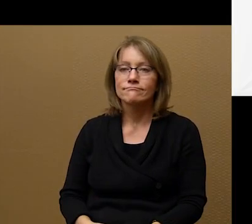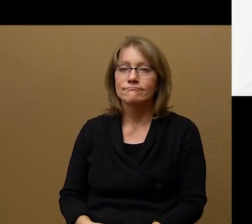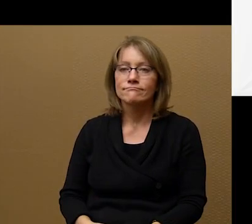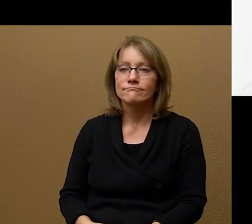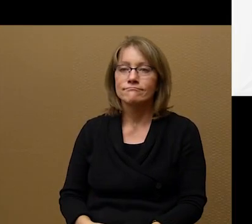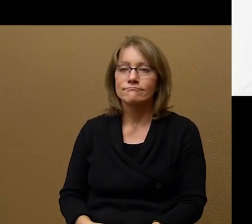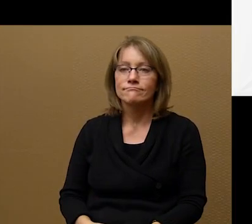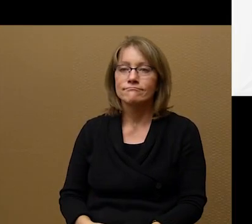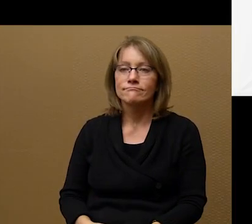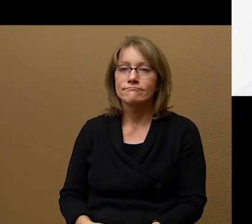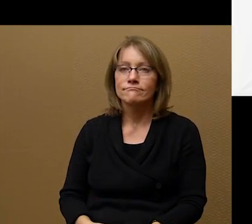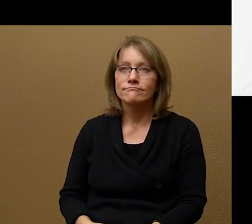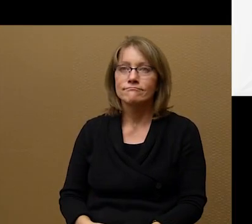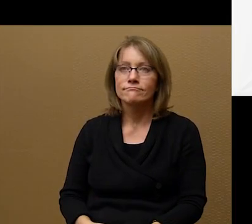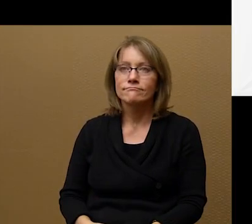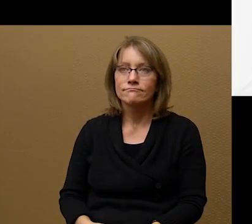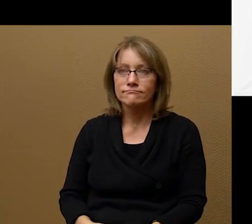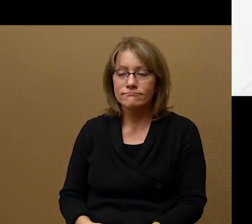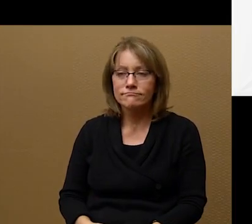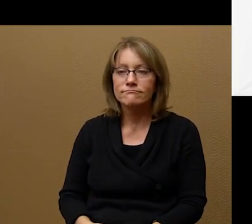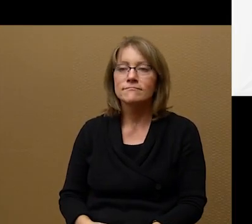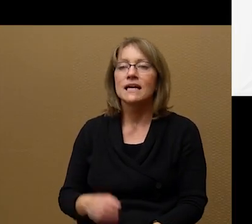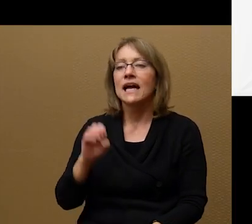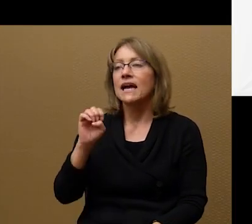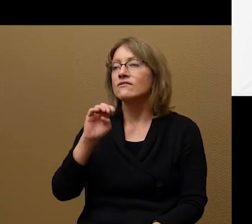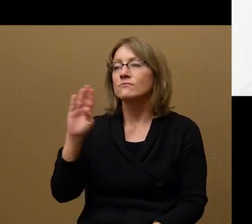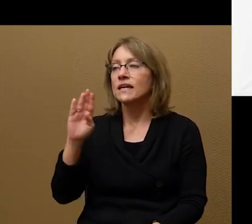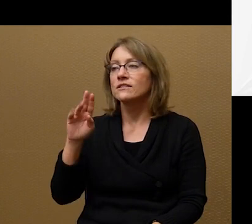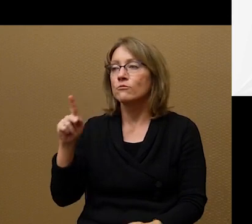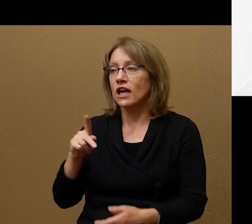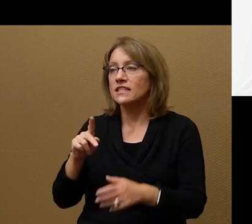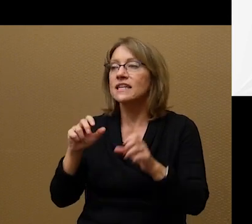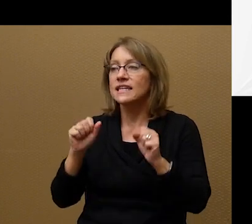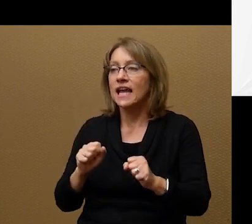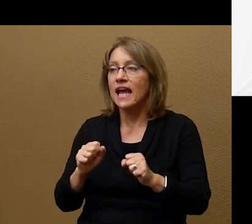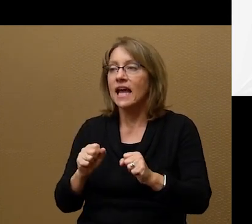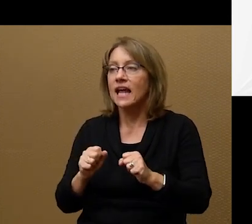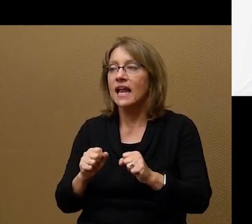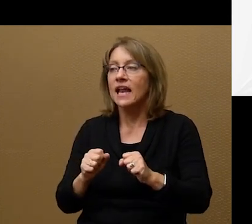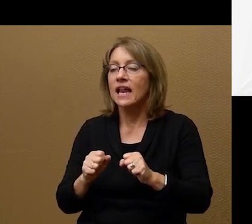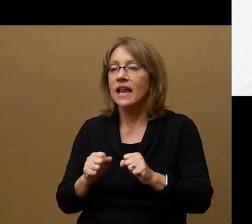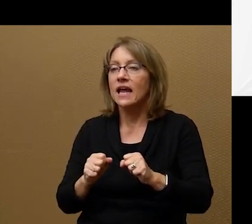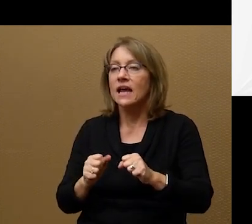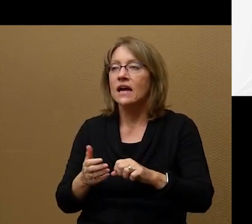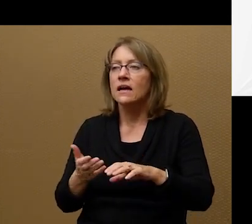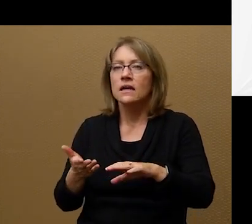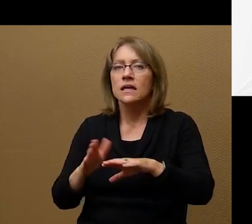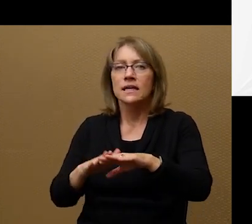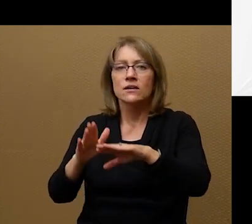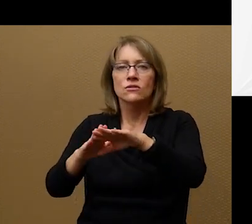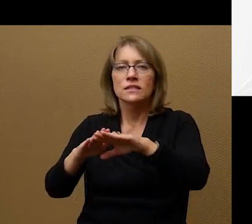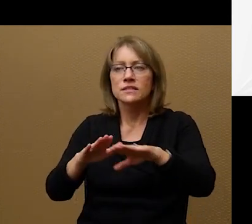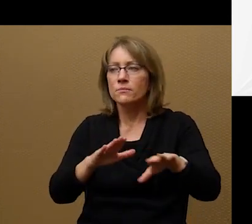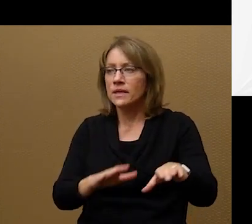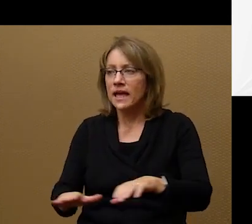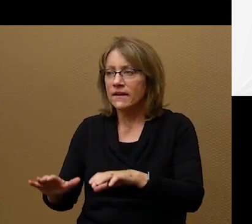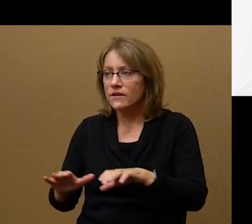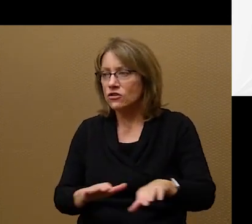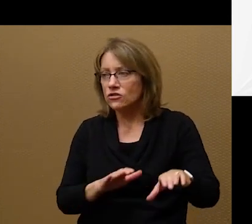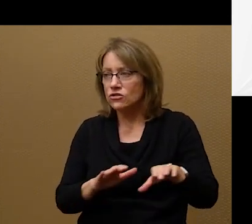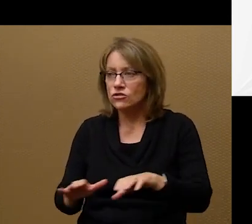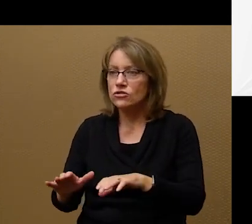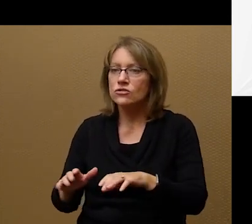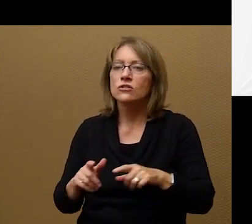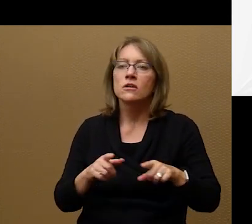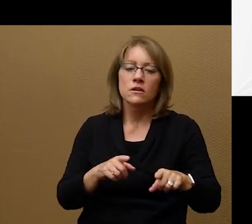What can evidence-based practices do? They can increase behaviors, academic tasks. A child can start to learn